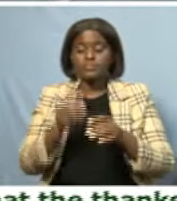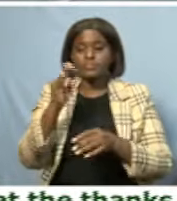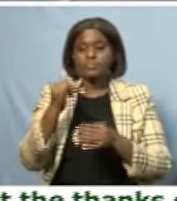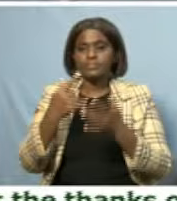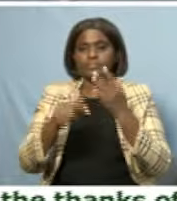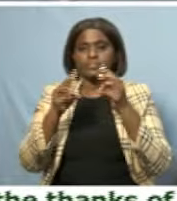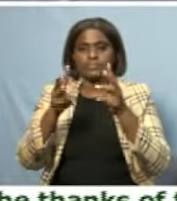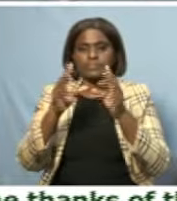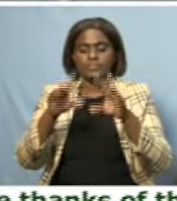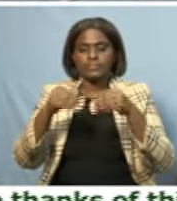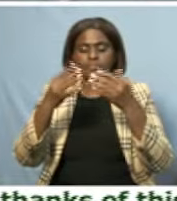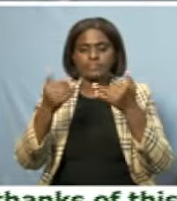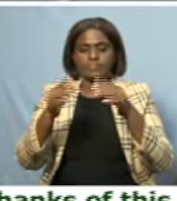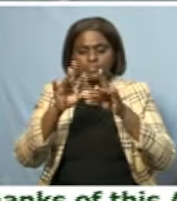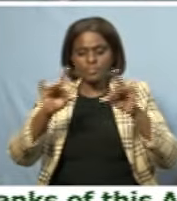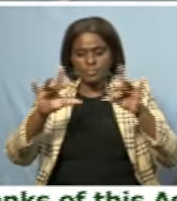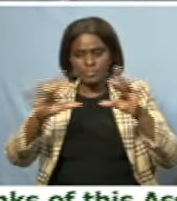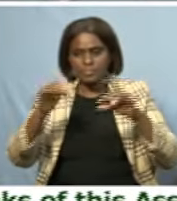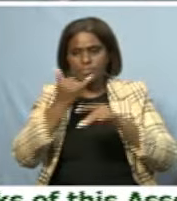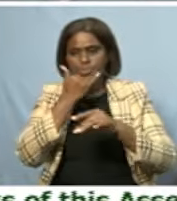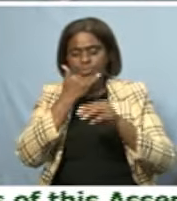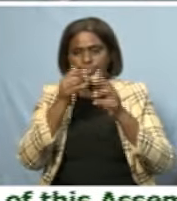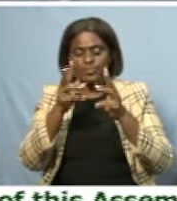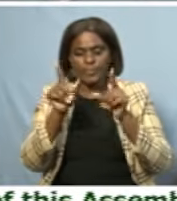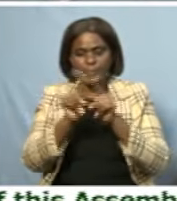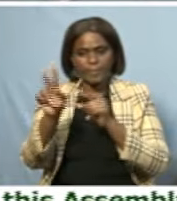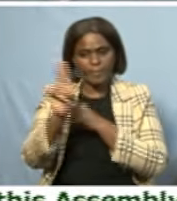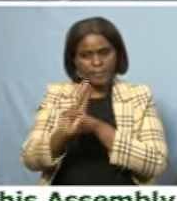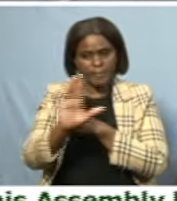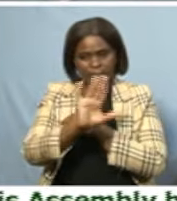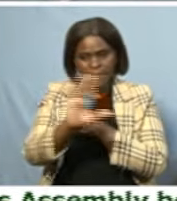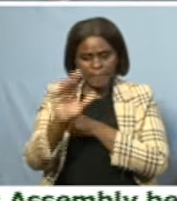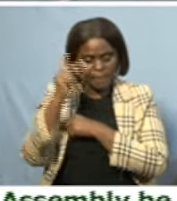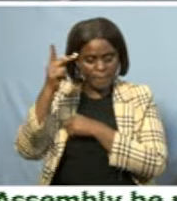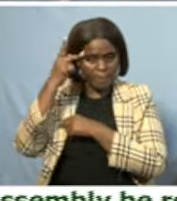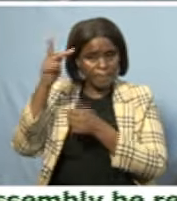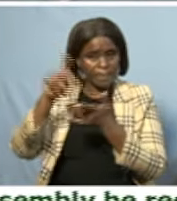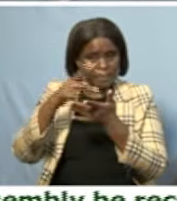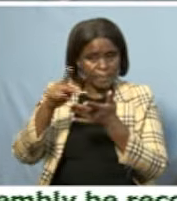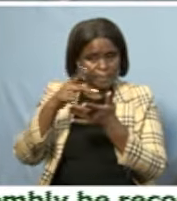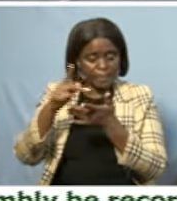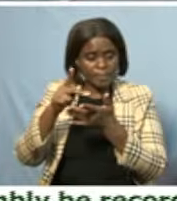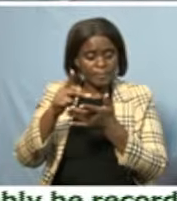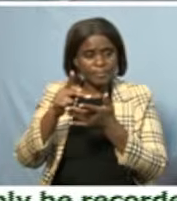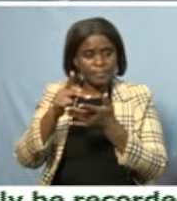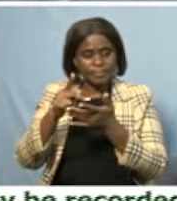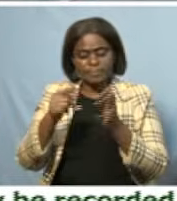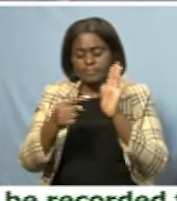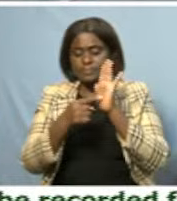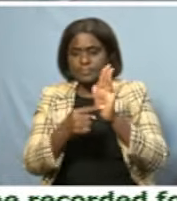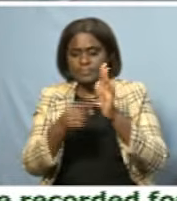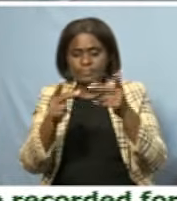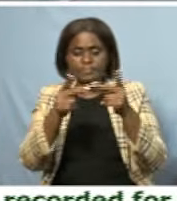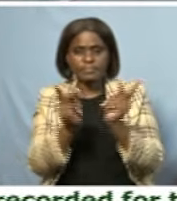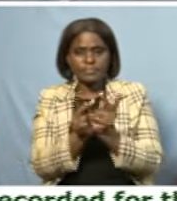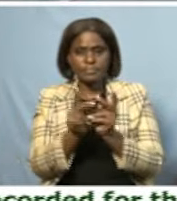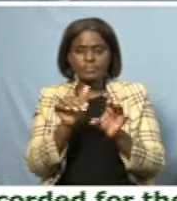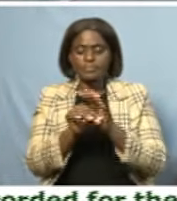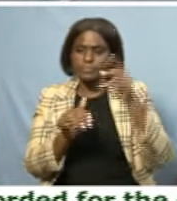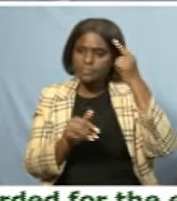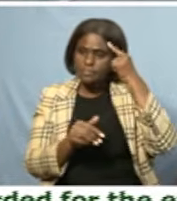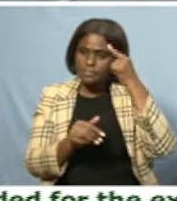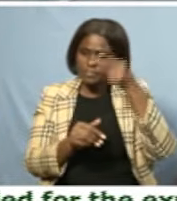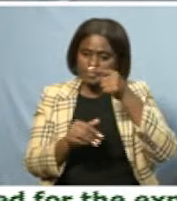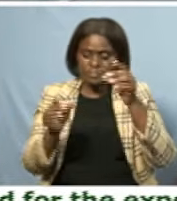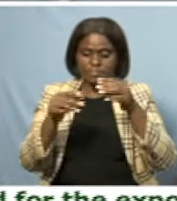way of allocating plots illegally, using, political party tags, using positions in government,